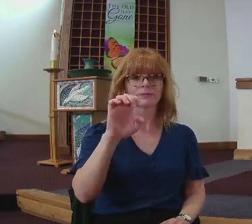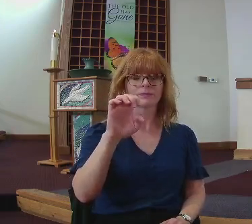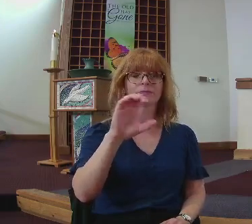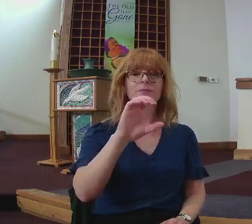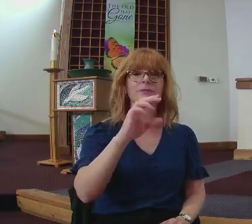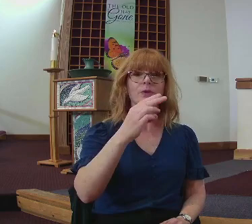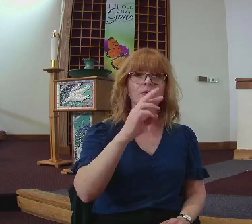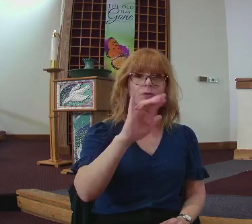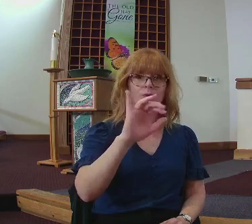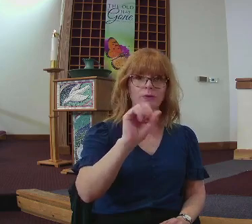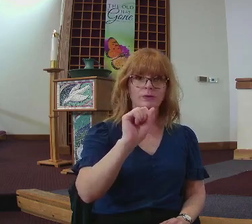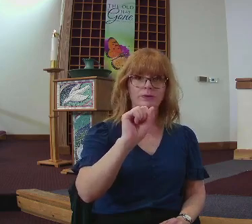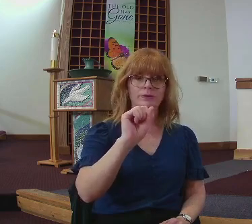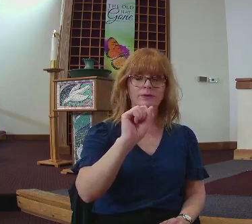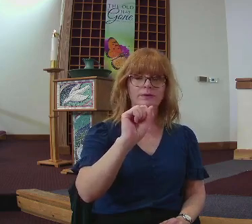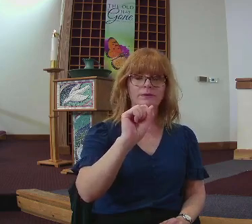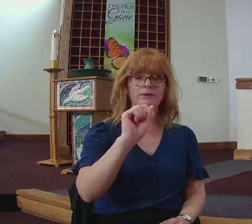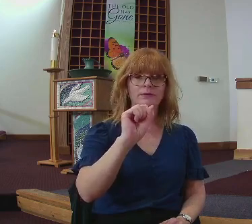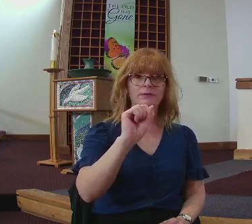for Chris.